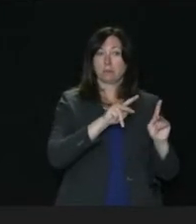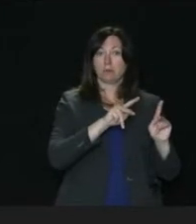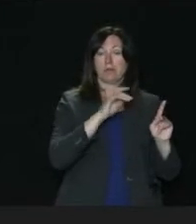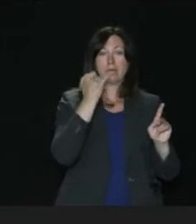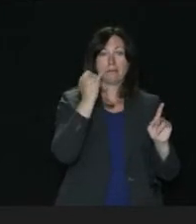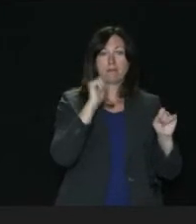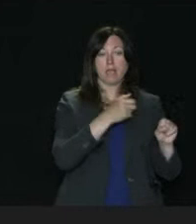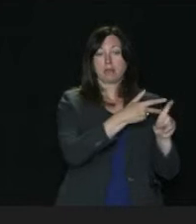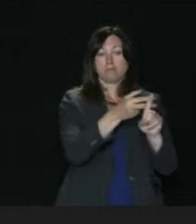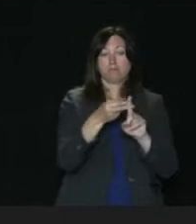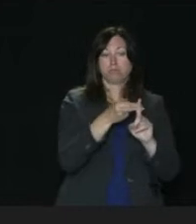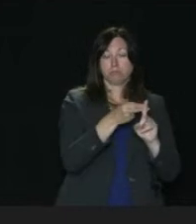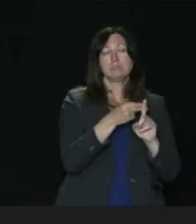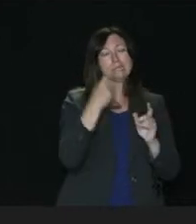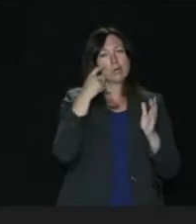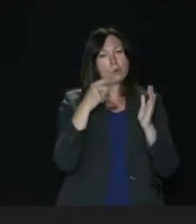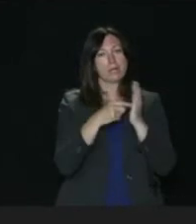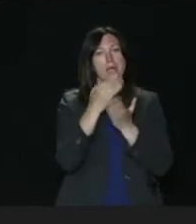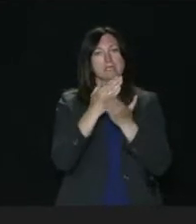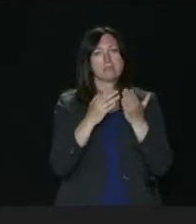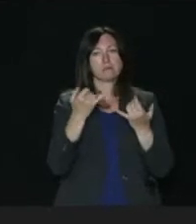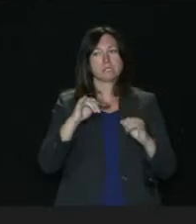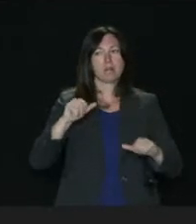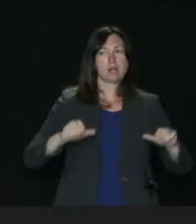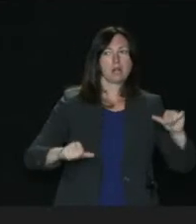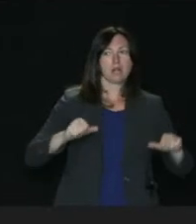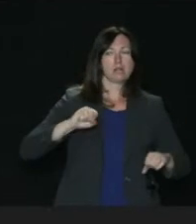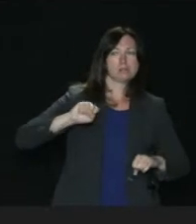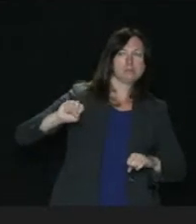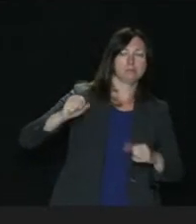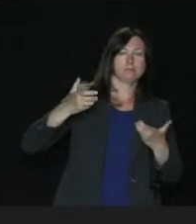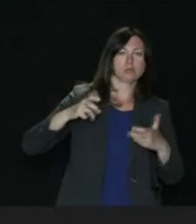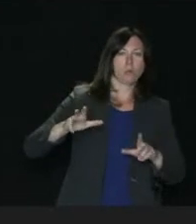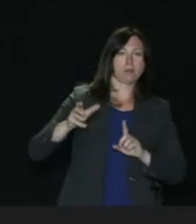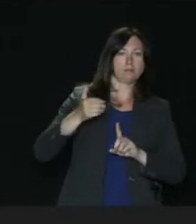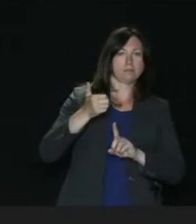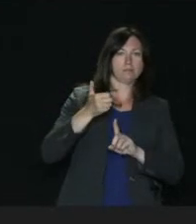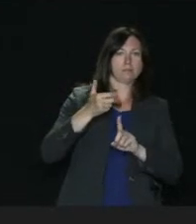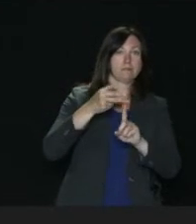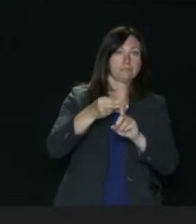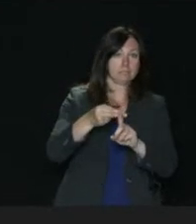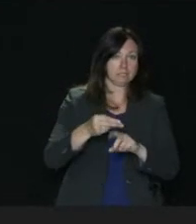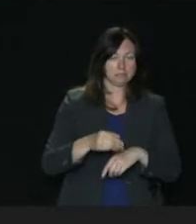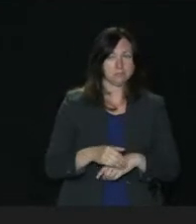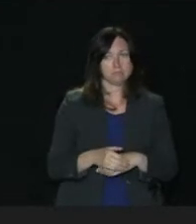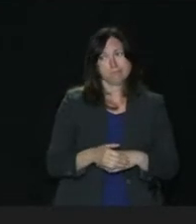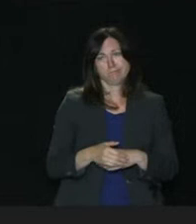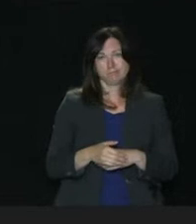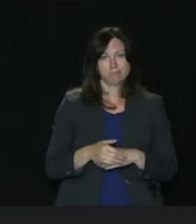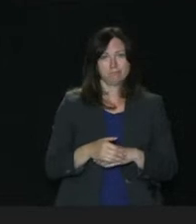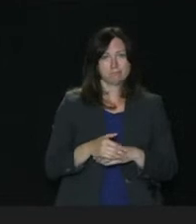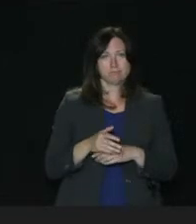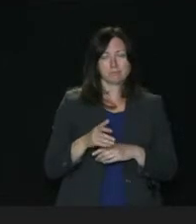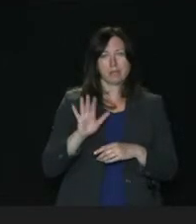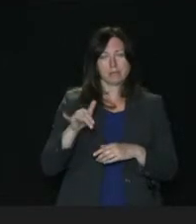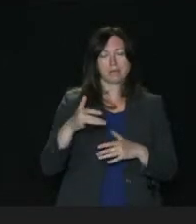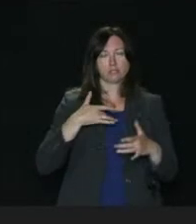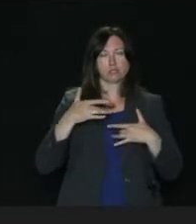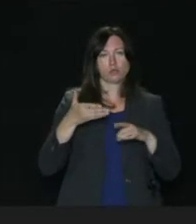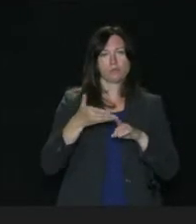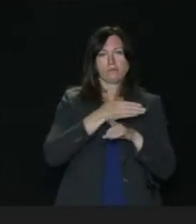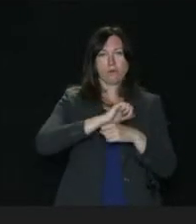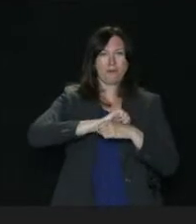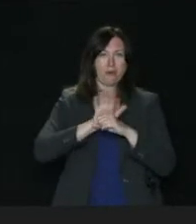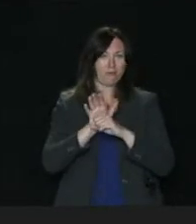do recognize that with respect to vaccine hesitancy, that's been an issue that's been around even before COVID-19. We recognize